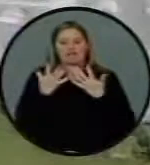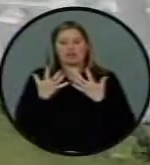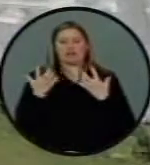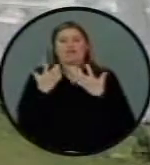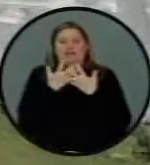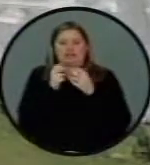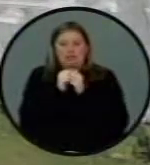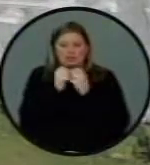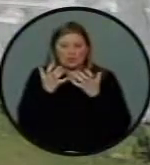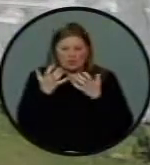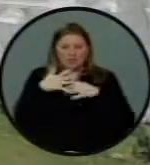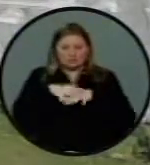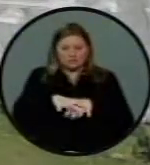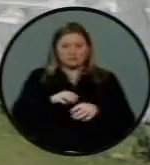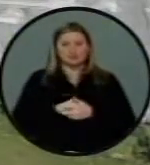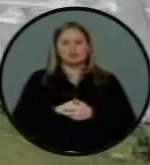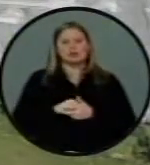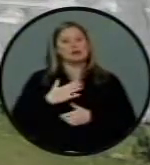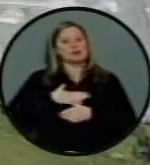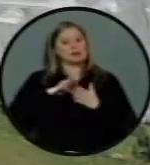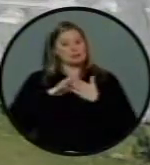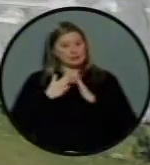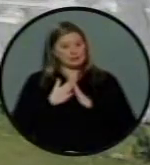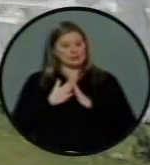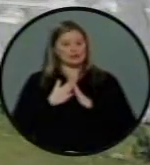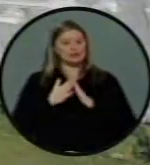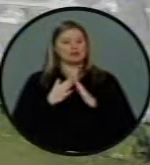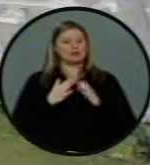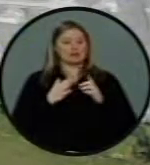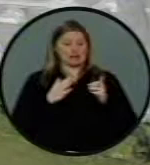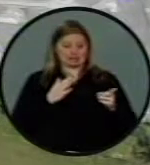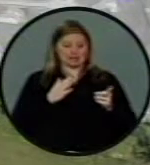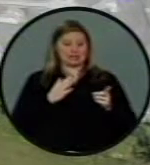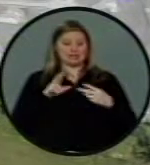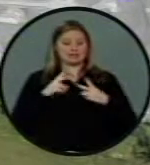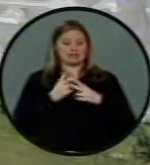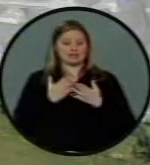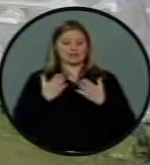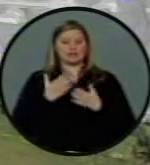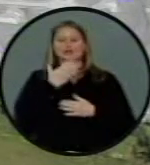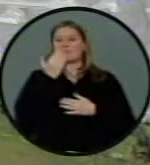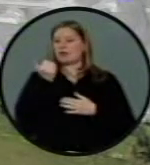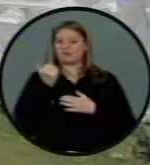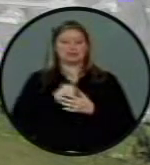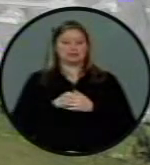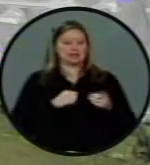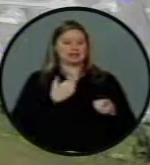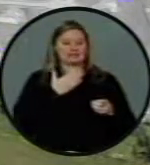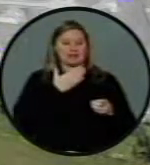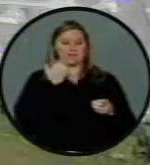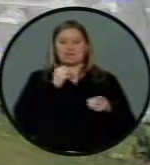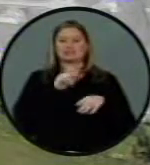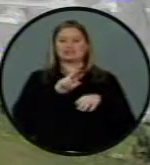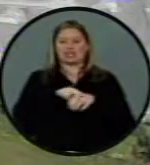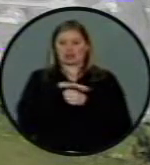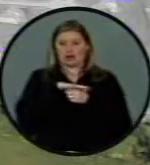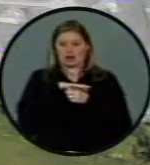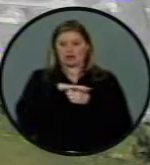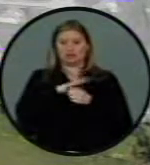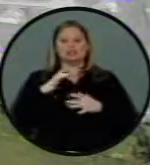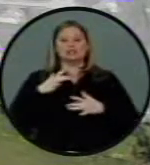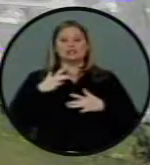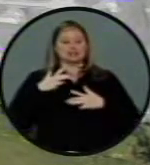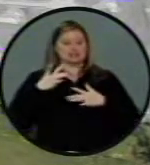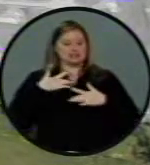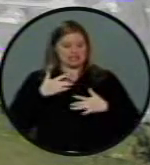fit together. And in our community, this is the kind of stuff that's the best of what we have left. These are the best remnant natural areas we have. They tend to